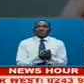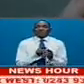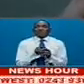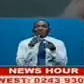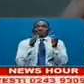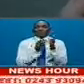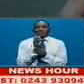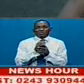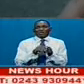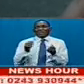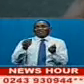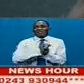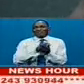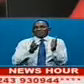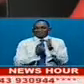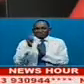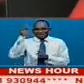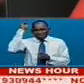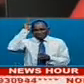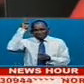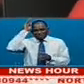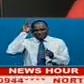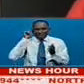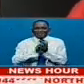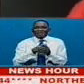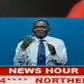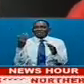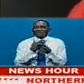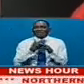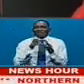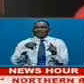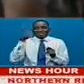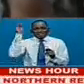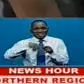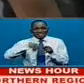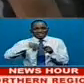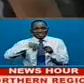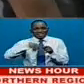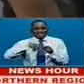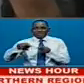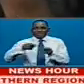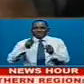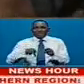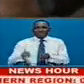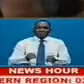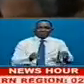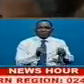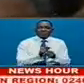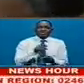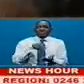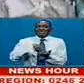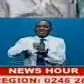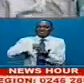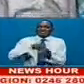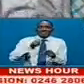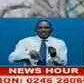coordination. It is caused by damage to the developing brain that disrupts the brain's ability to movement and maintain posture